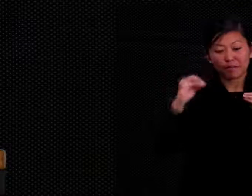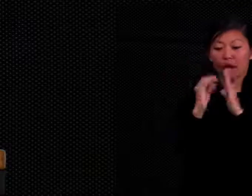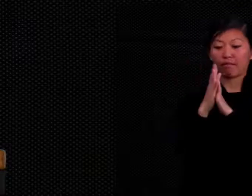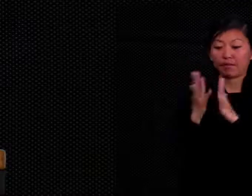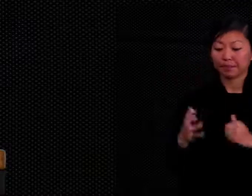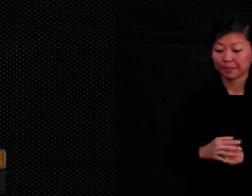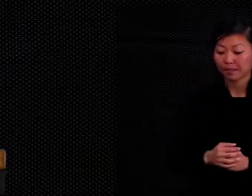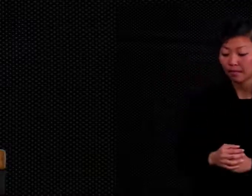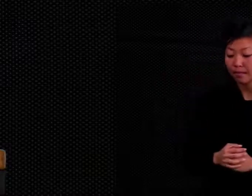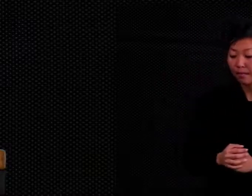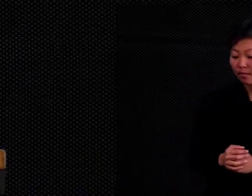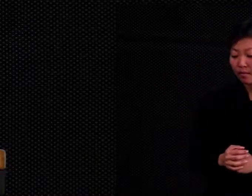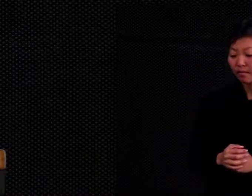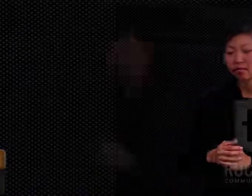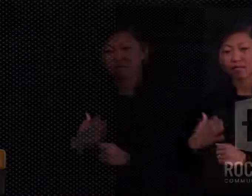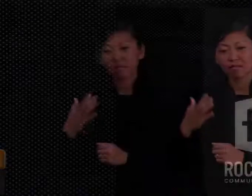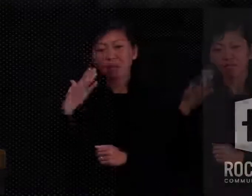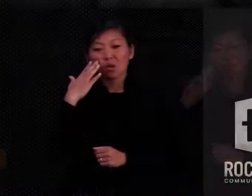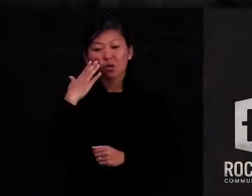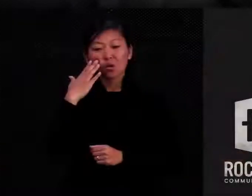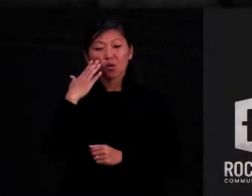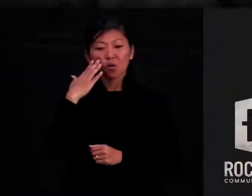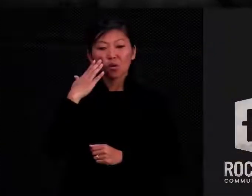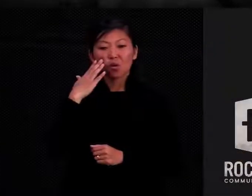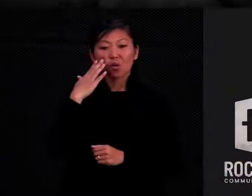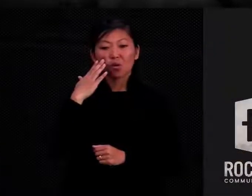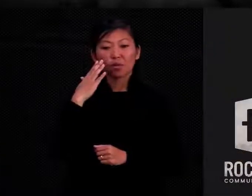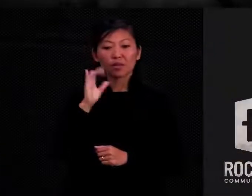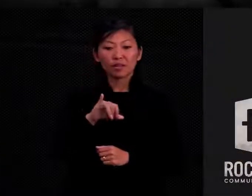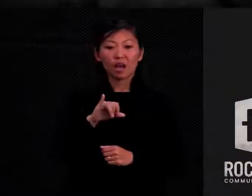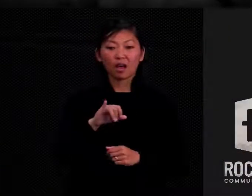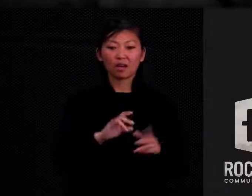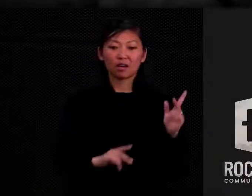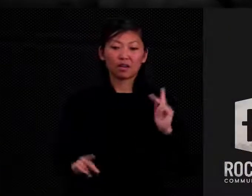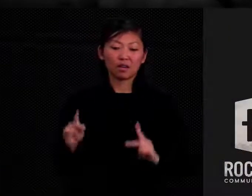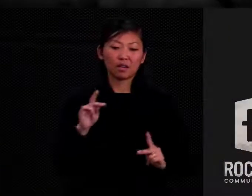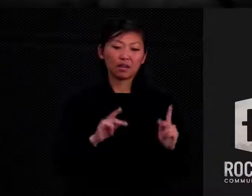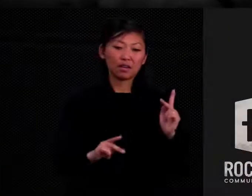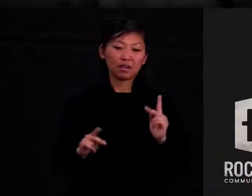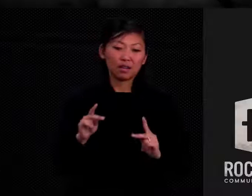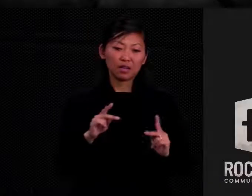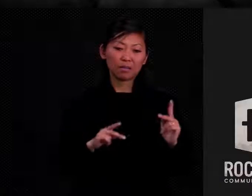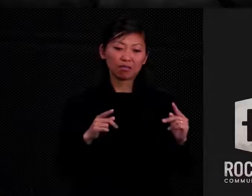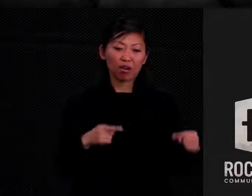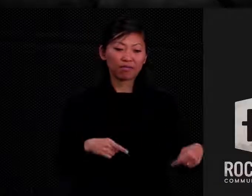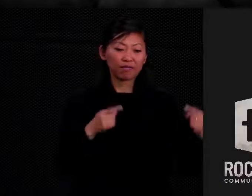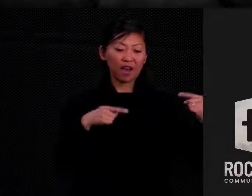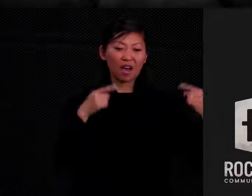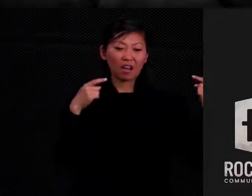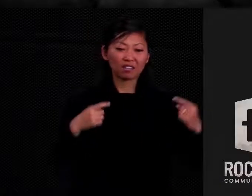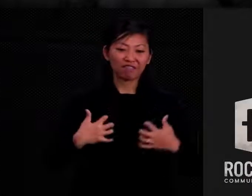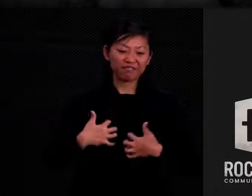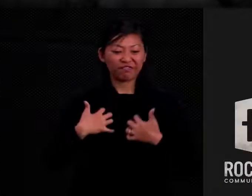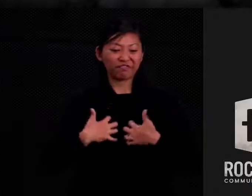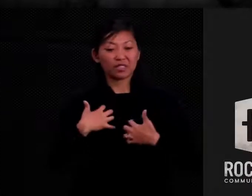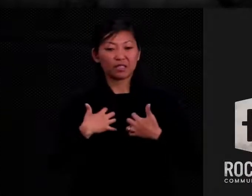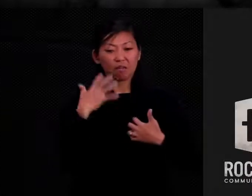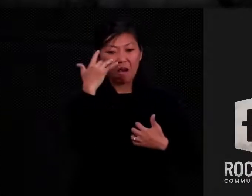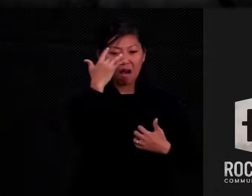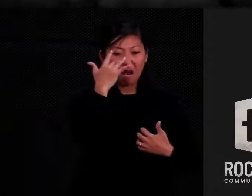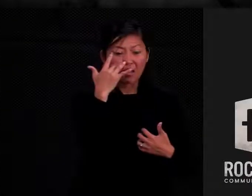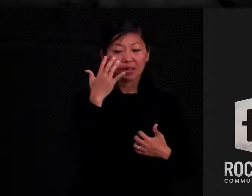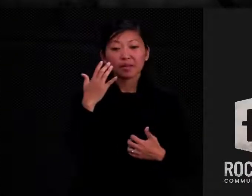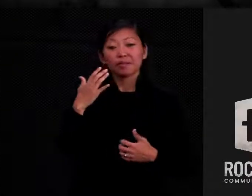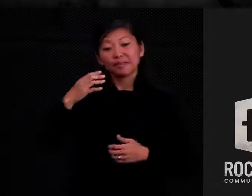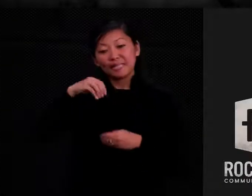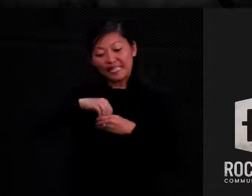causes quarrels and what causes fights among you? Is it not this, that your passions are at war